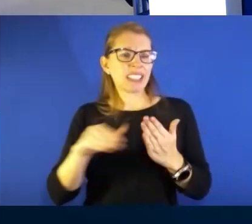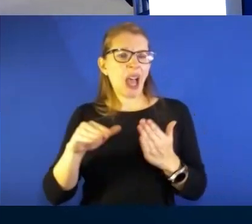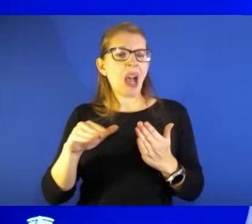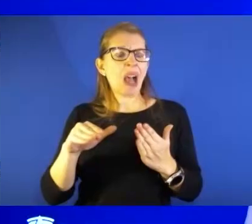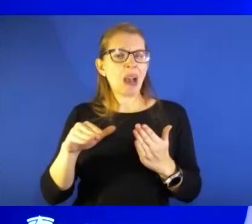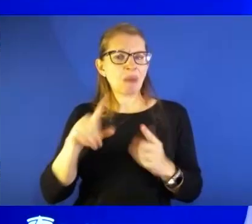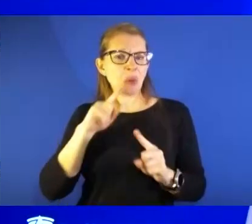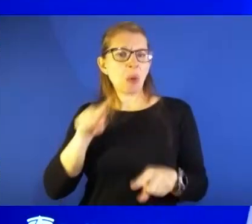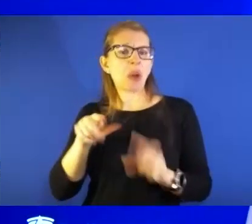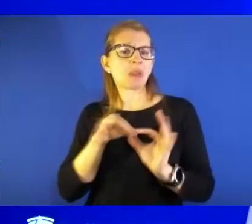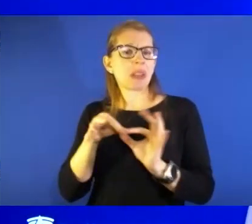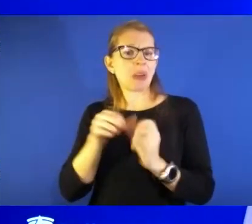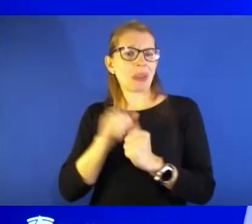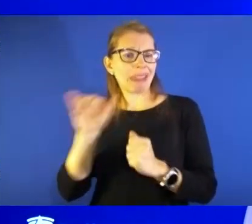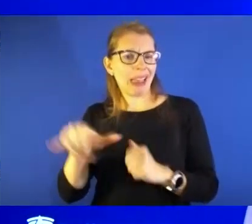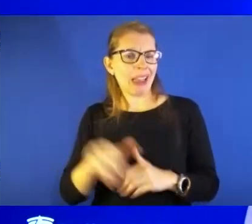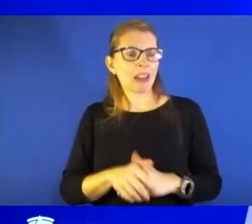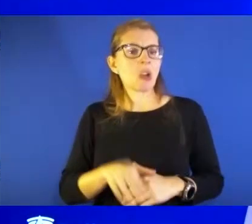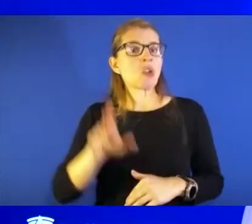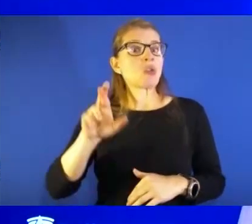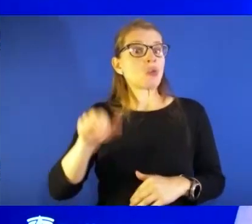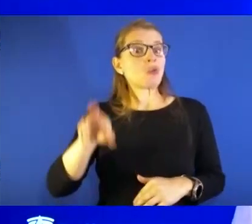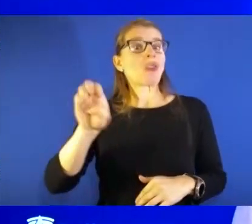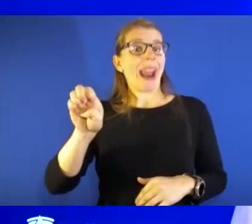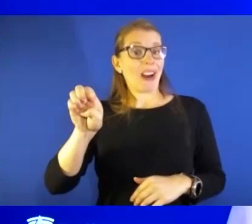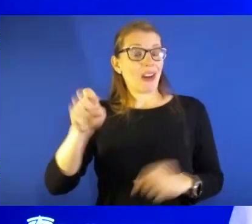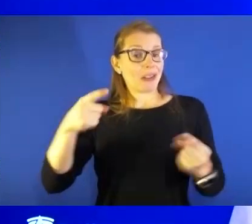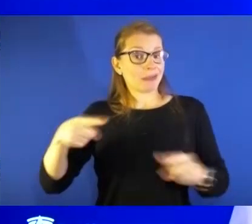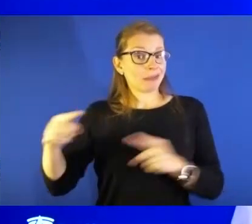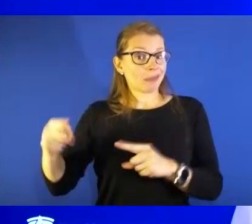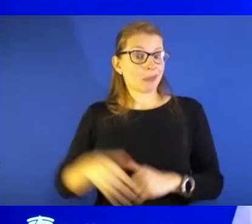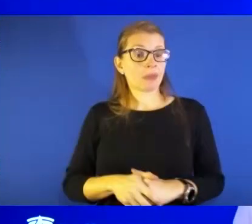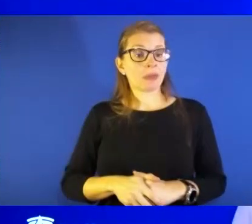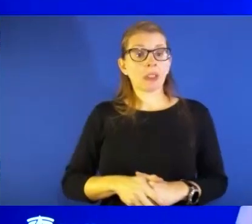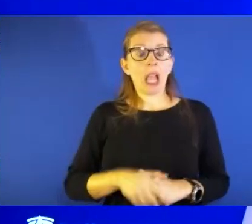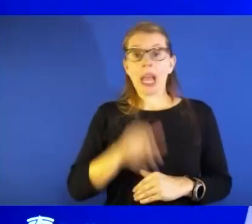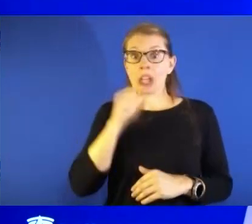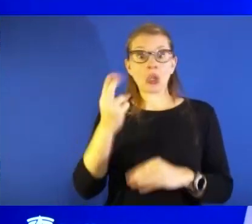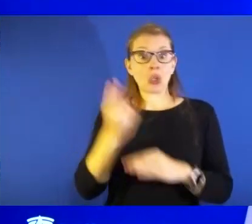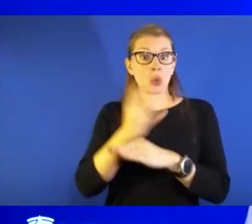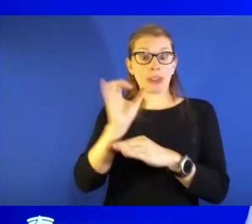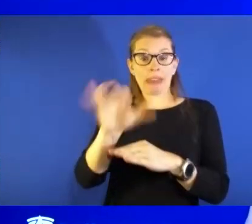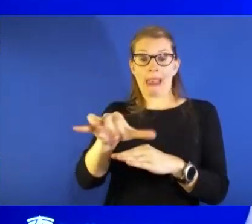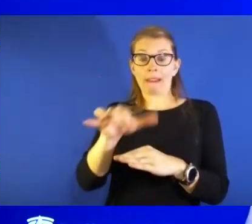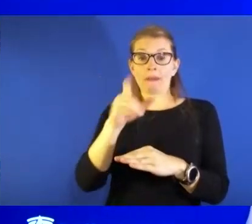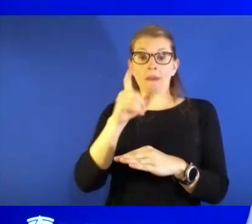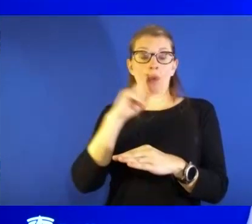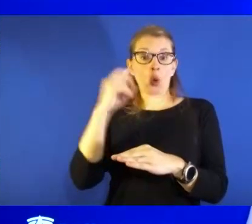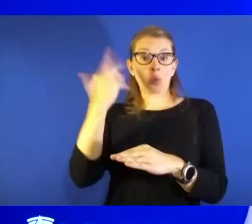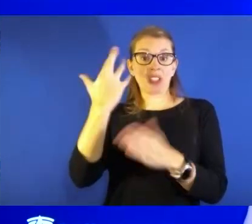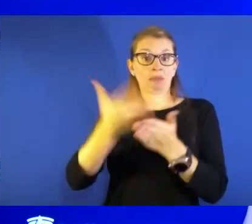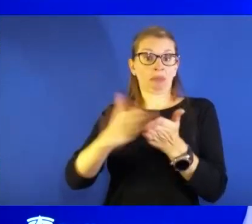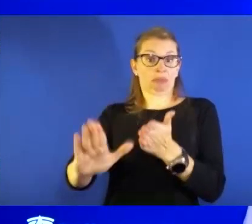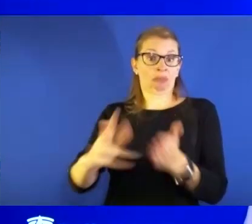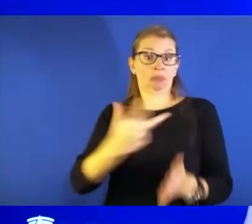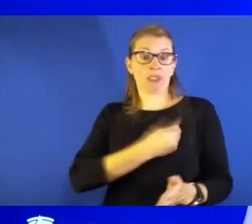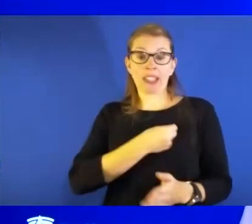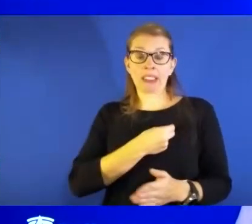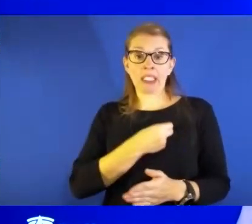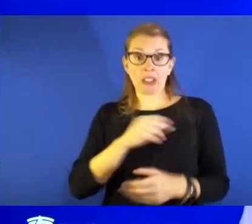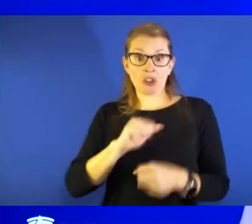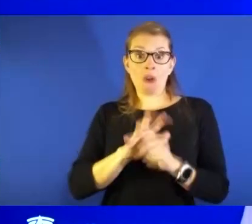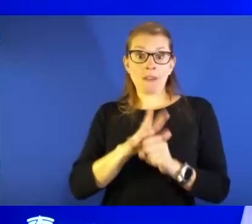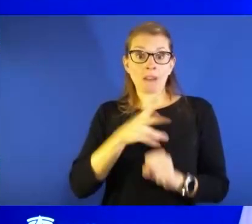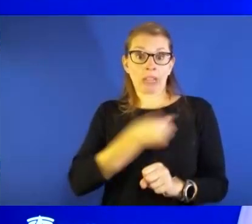that. Very rare. And I certainly would not use this as a reason to not get the vaccine. It is very